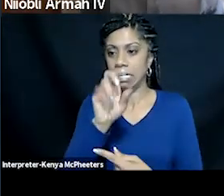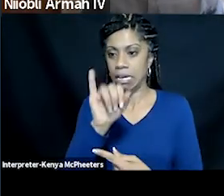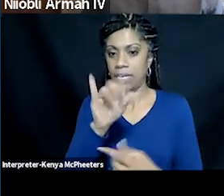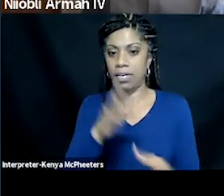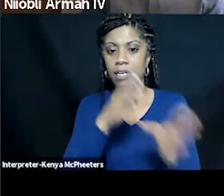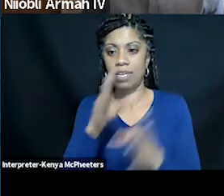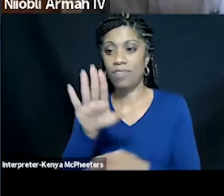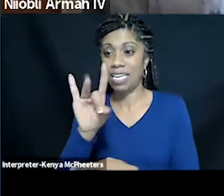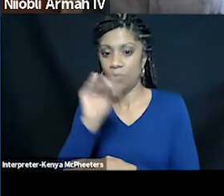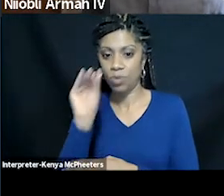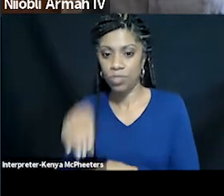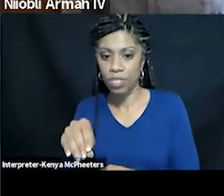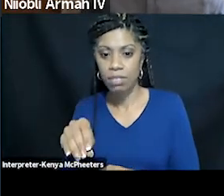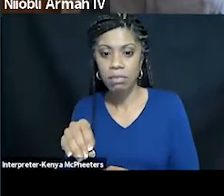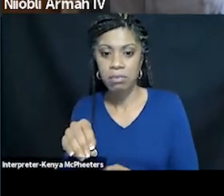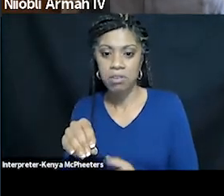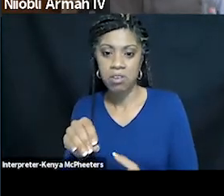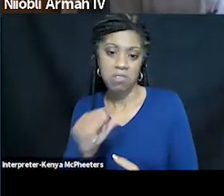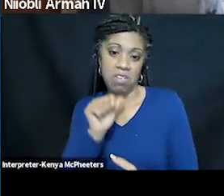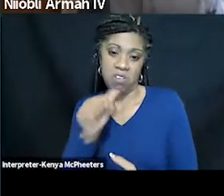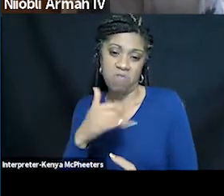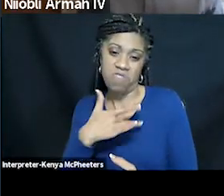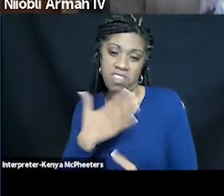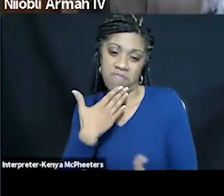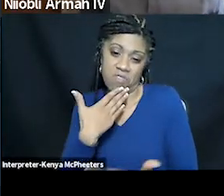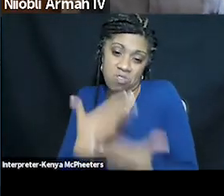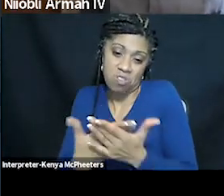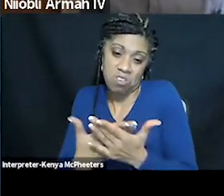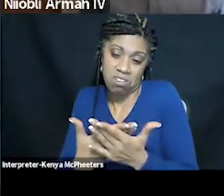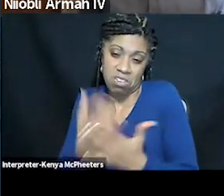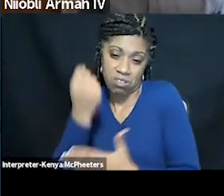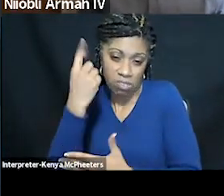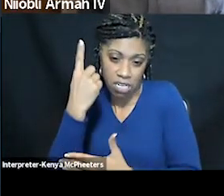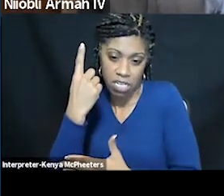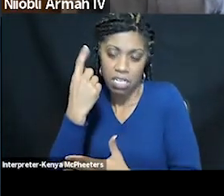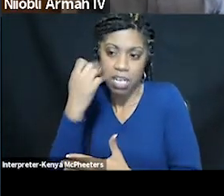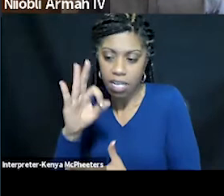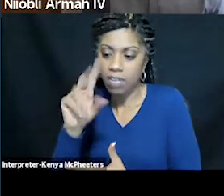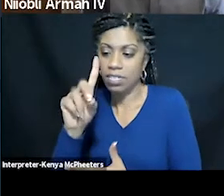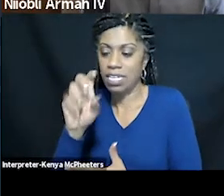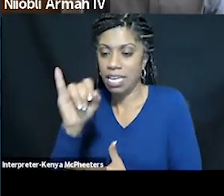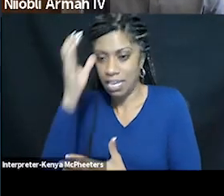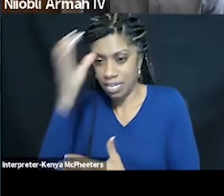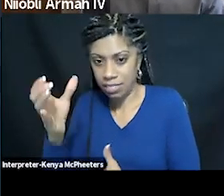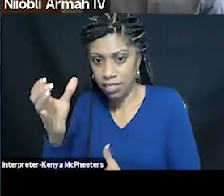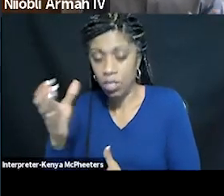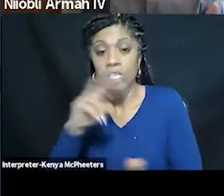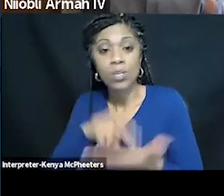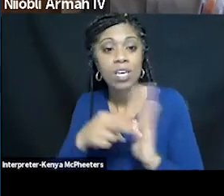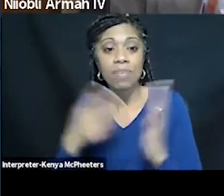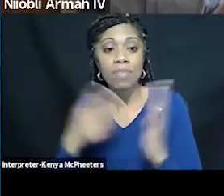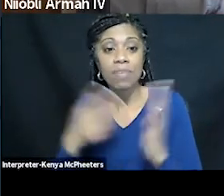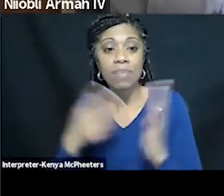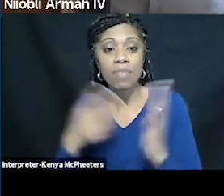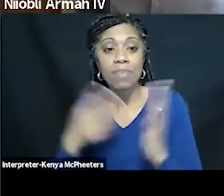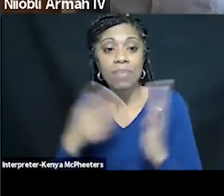is, overall, about half of the organizations we looked at didn't have an explicit focus on diversity, equity, and inclusion in their comm strategies. It doesn't mean